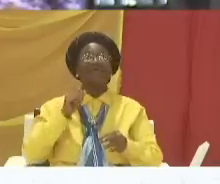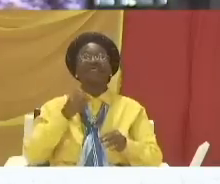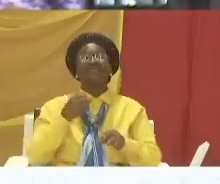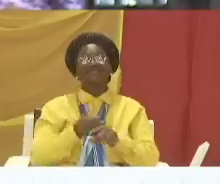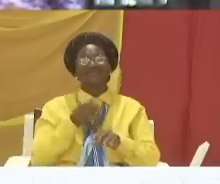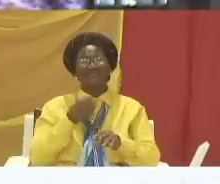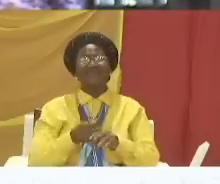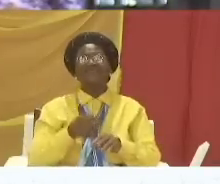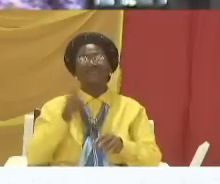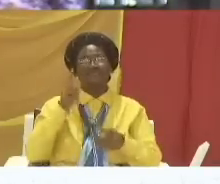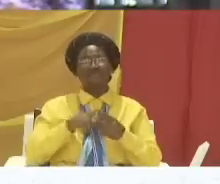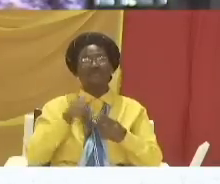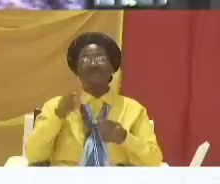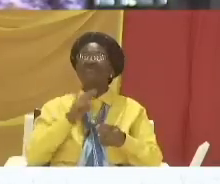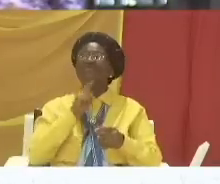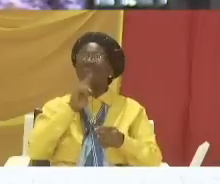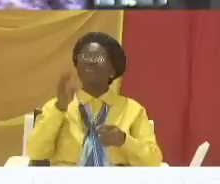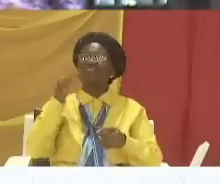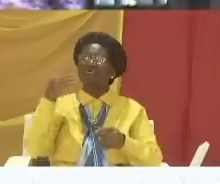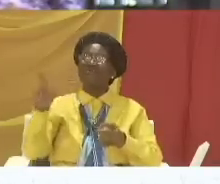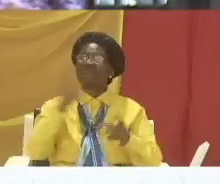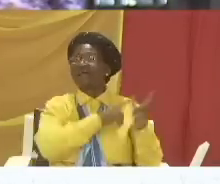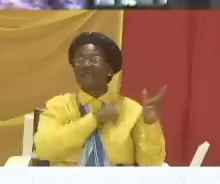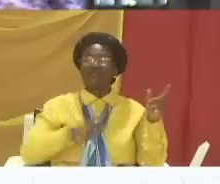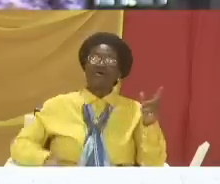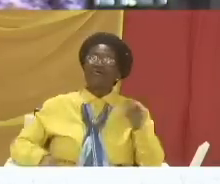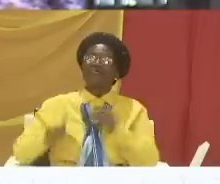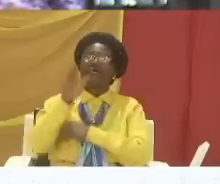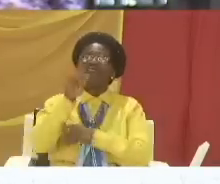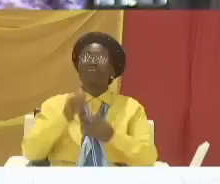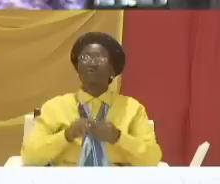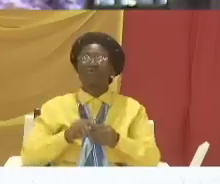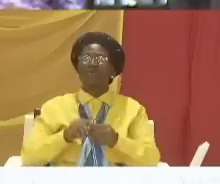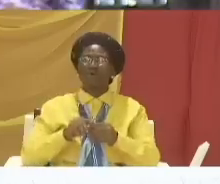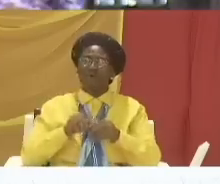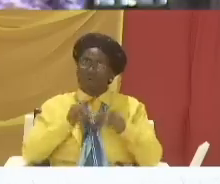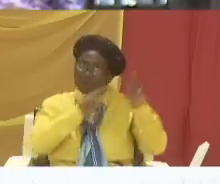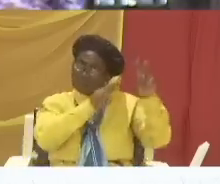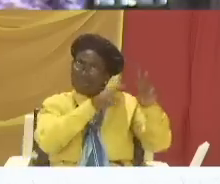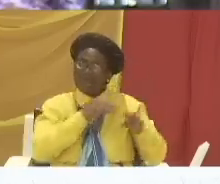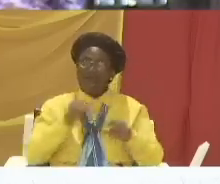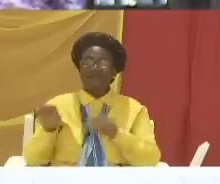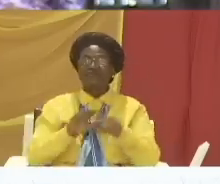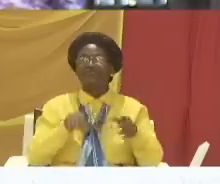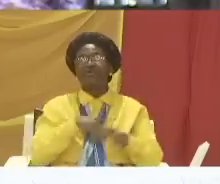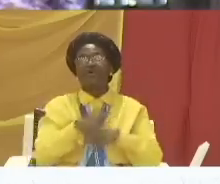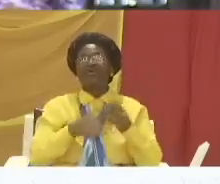thy God, to observe and to do all that he commands you.